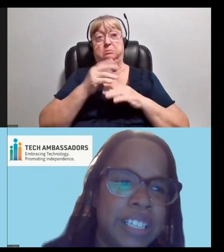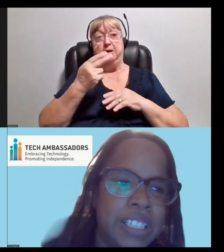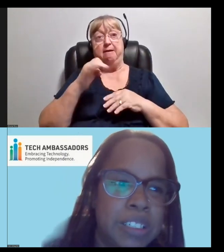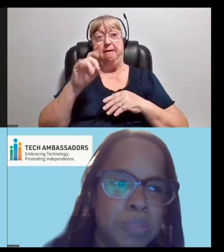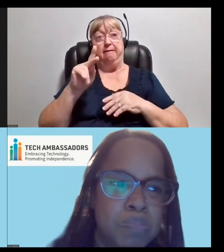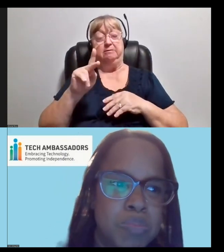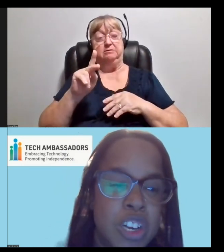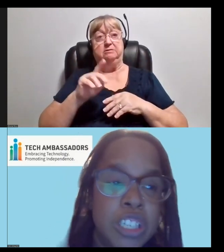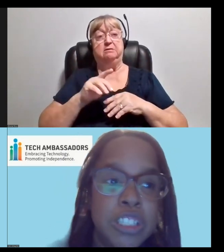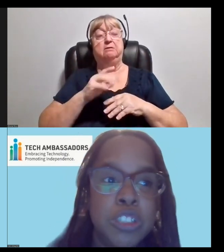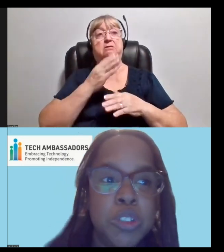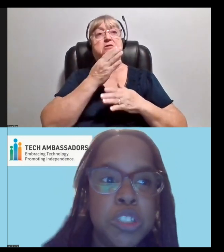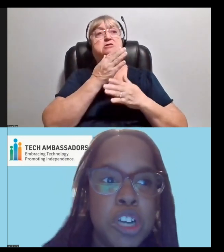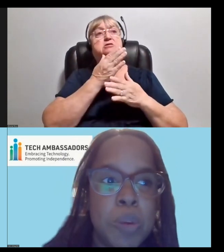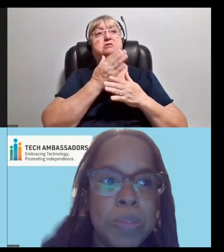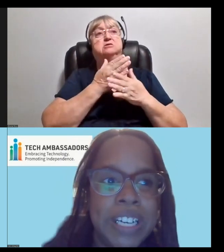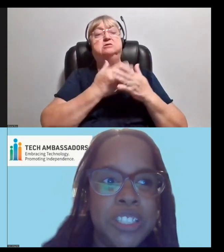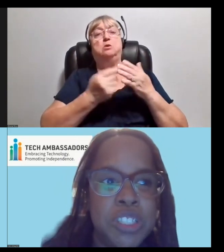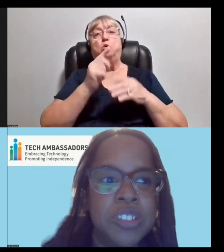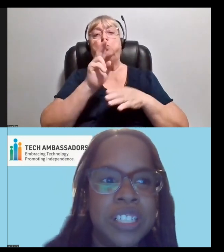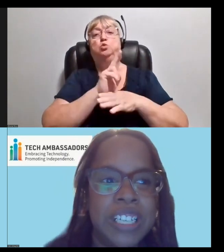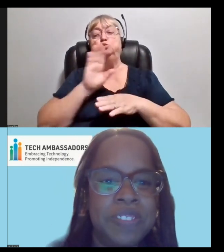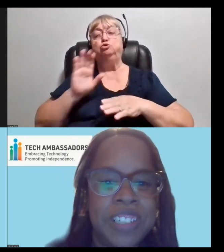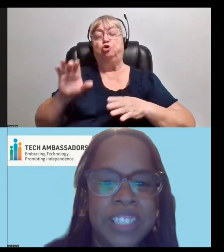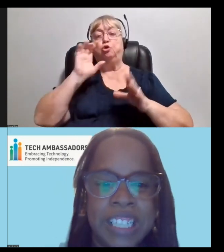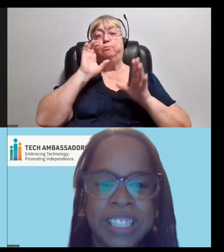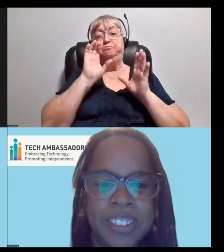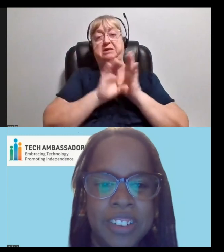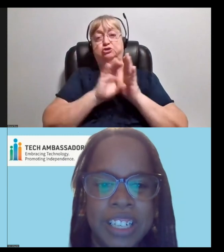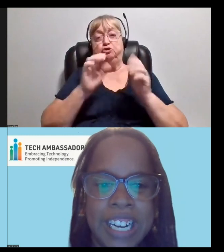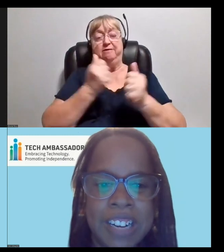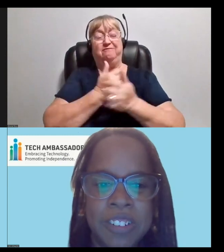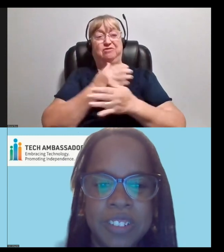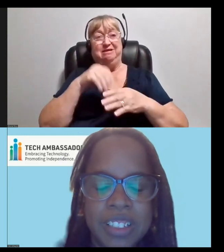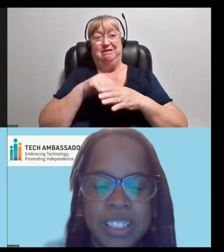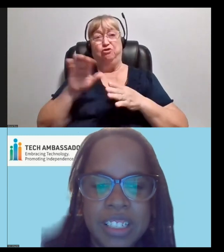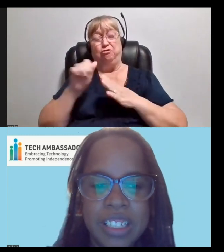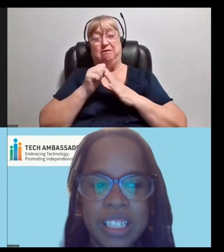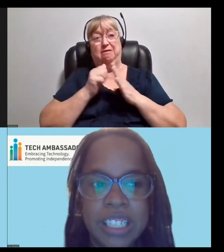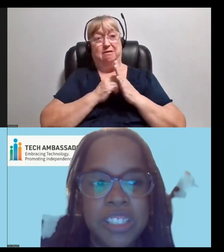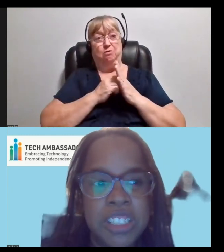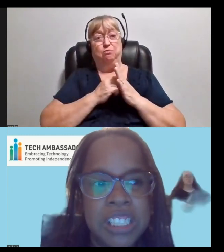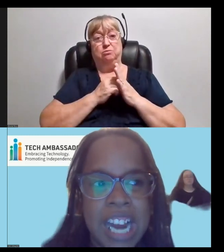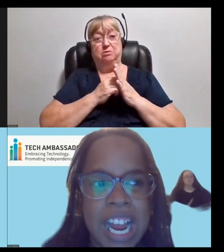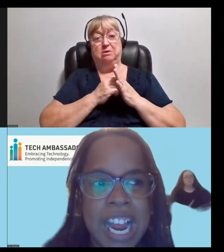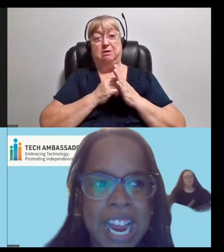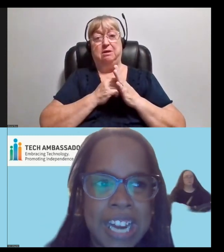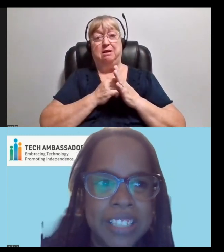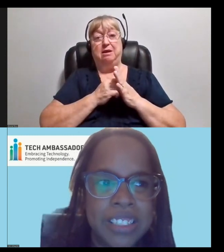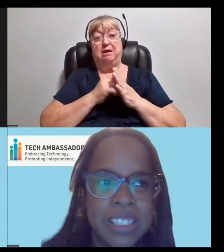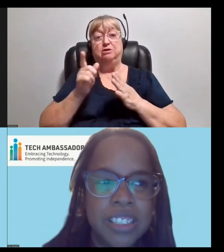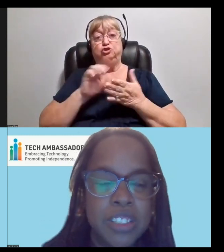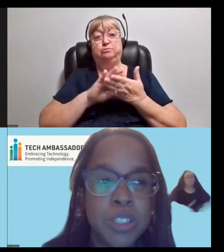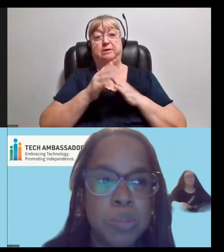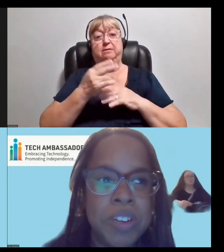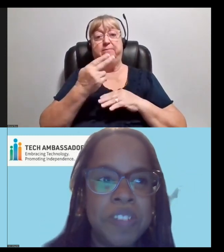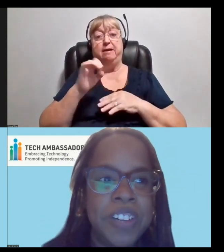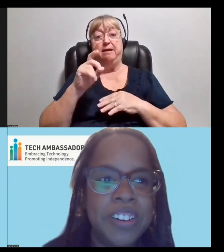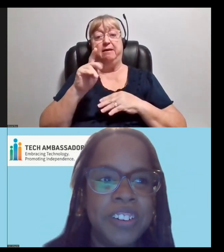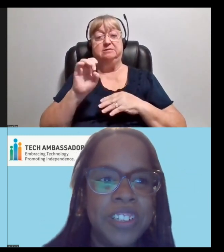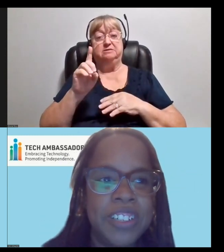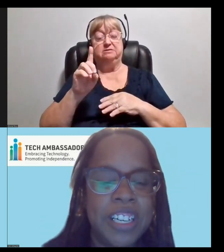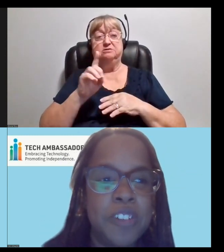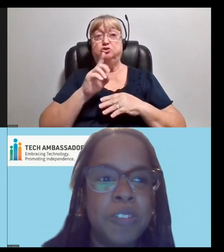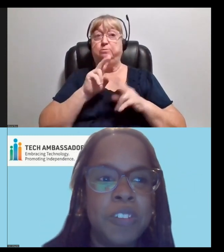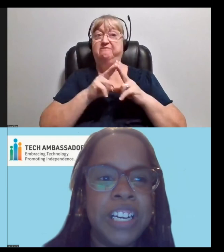somebody used her picture and everything in her account, and she got hacked. So be